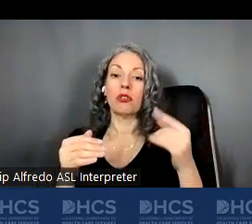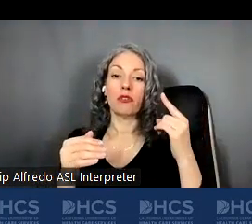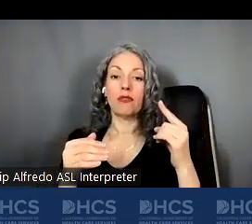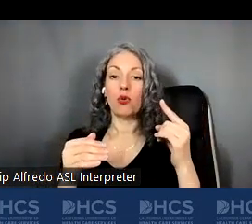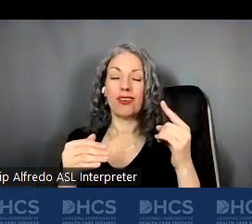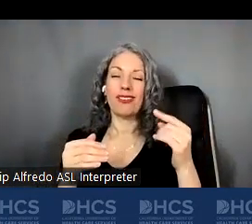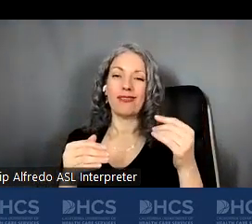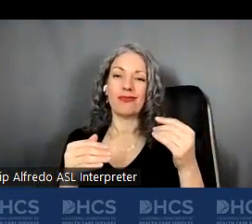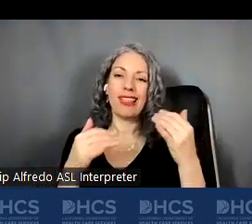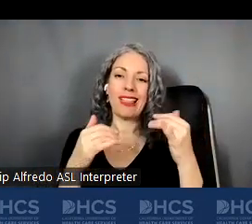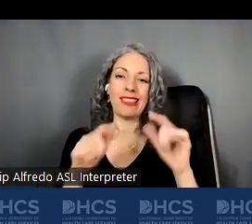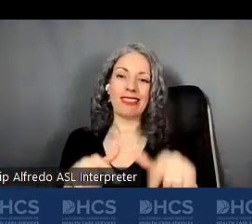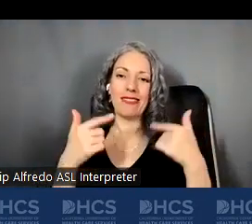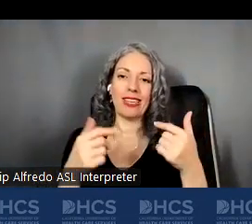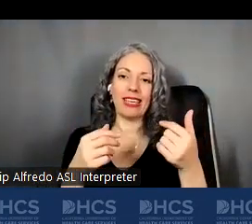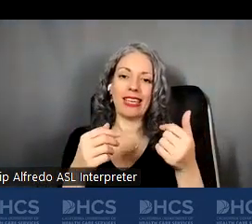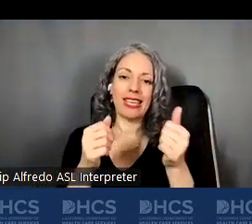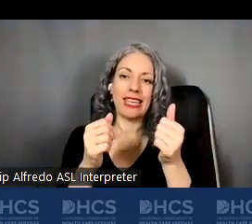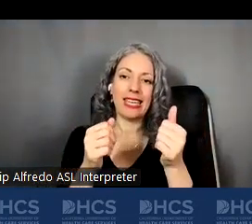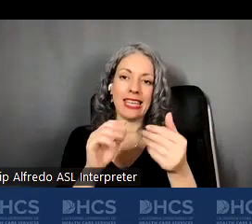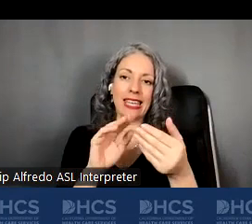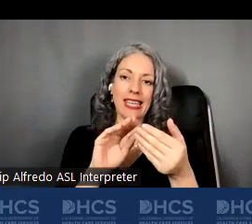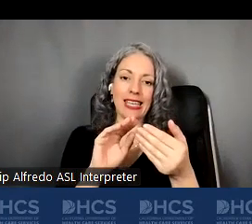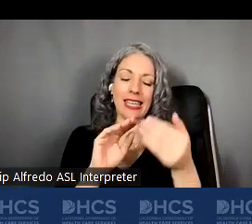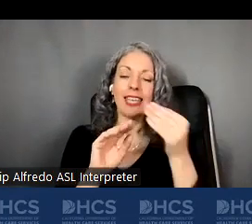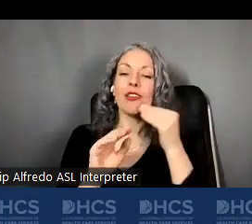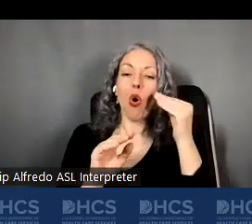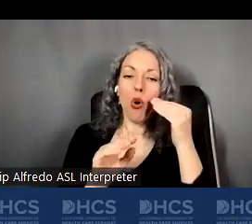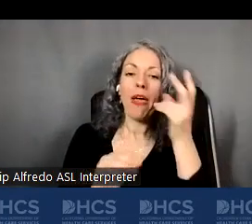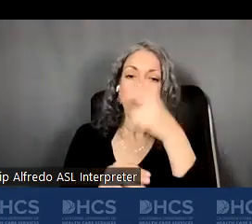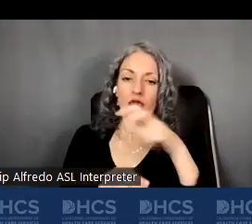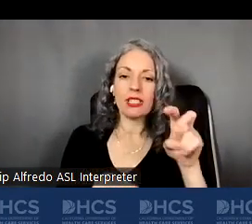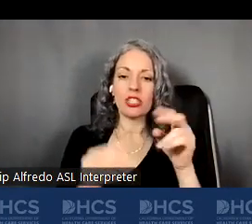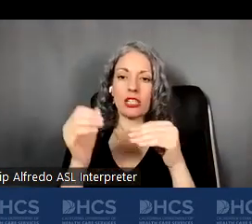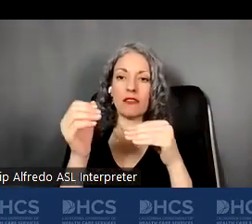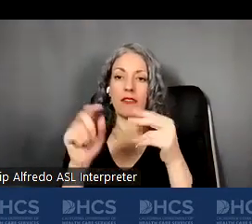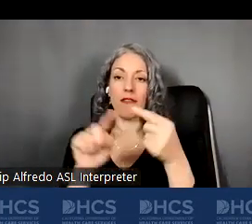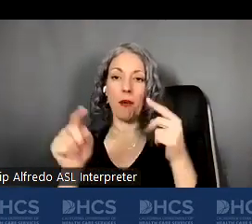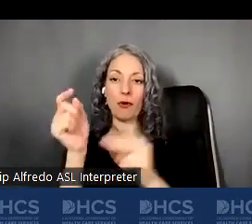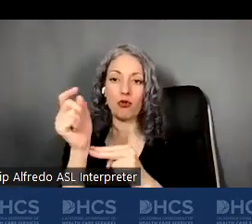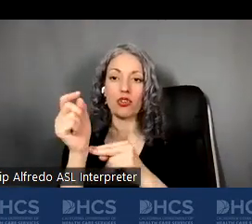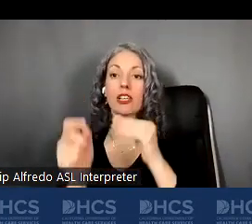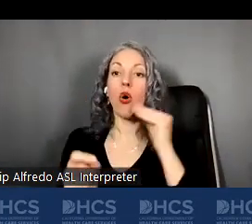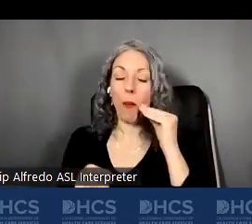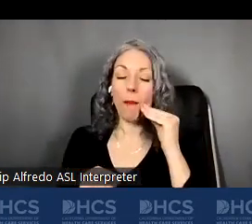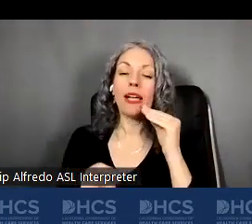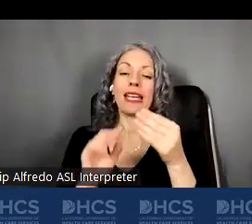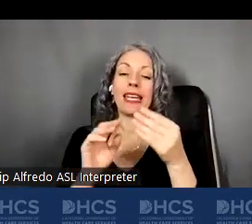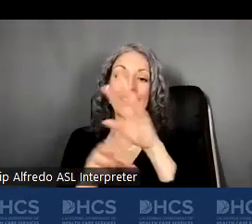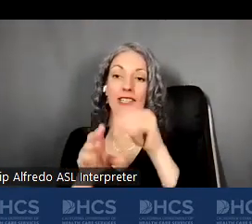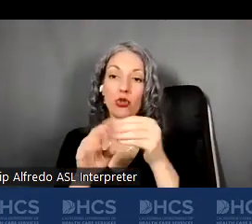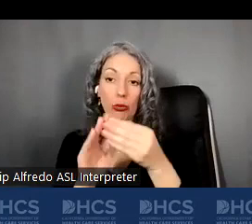institutionalization and folks who are in nursing facilities and can transition back to the community. So those are some areas that I wanted to highlight.